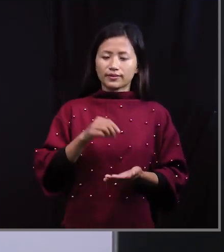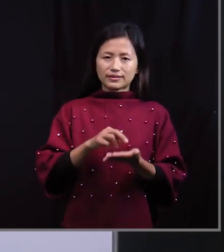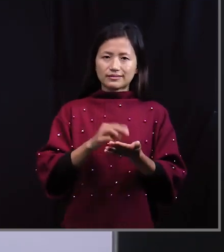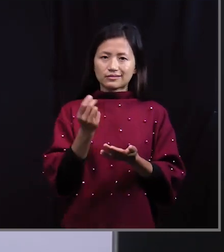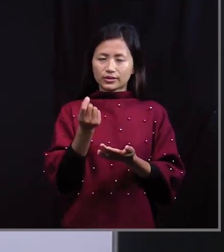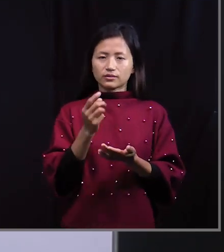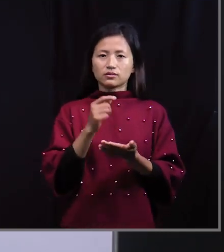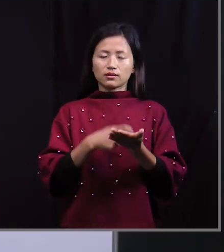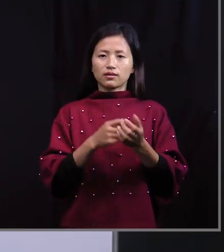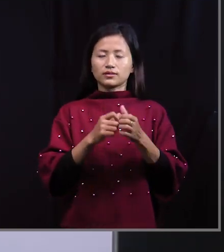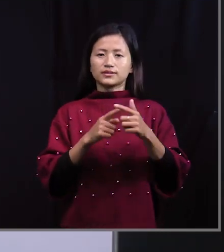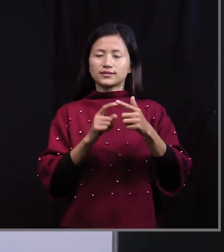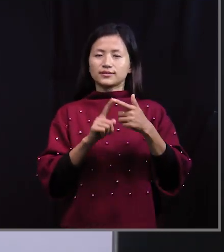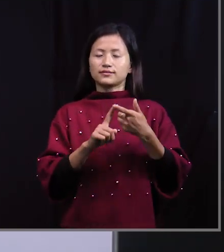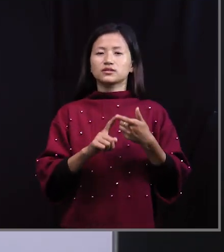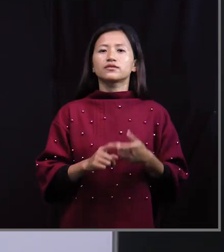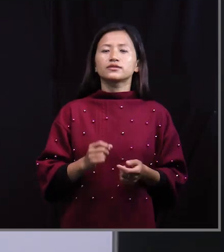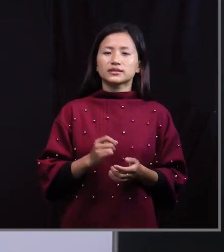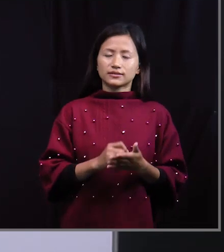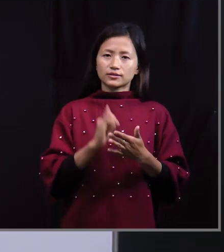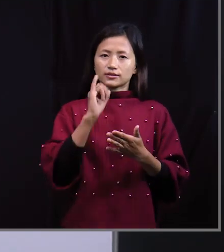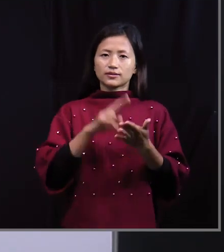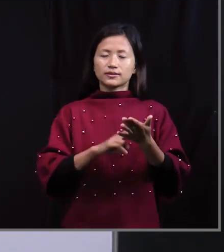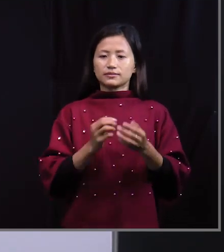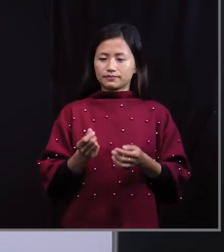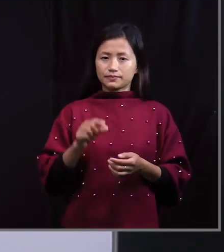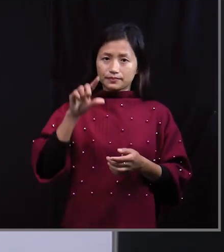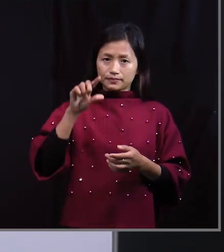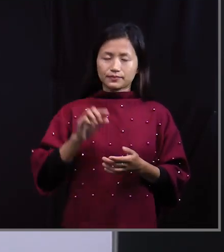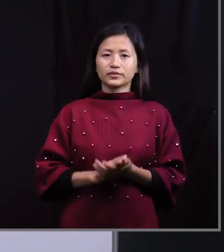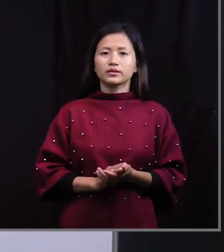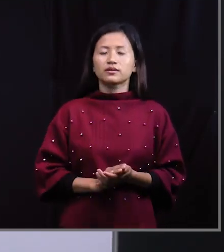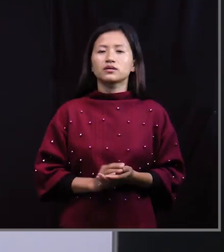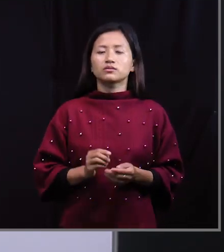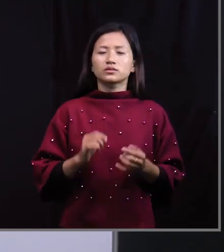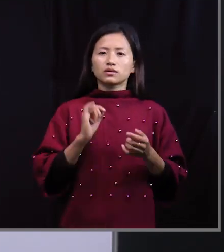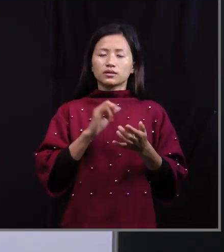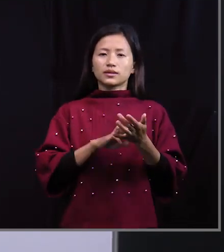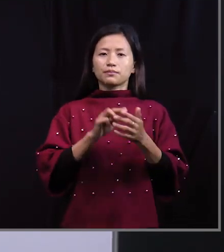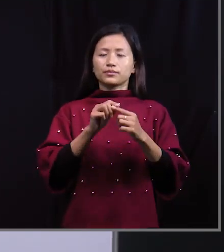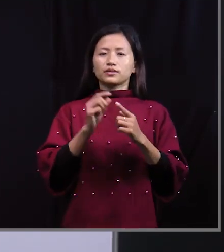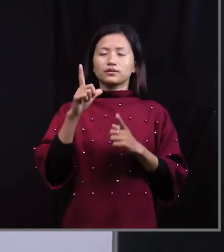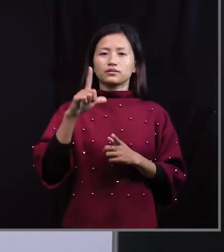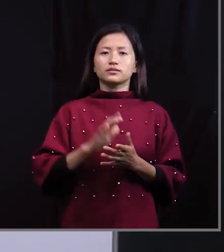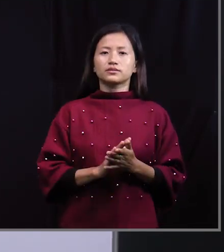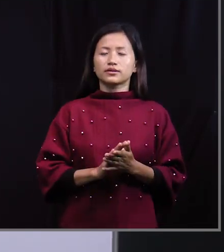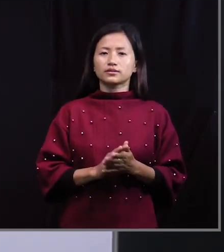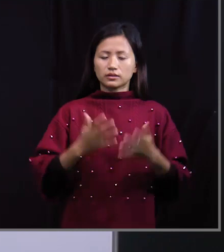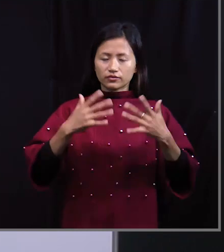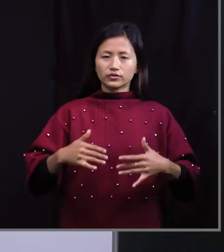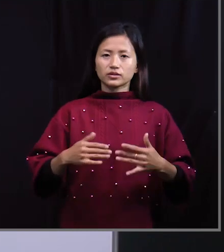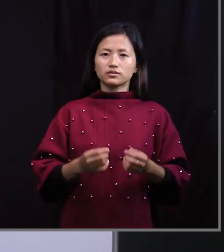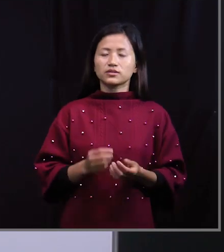and that had a great impact on the business. And even this with the implementation of the fiscal policy and